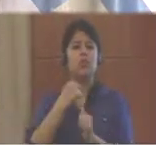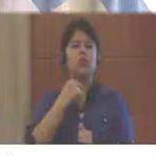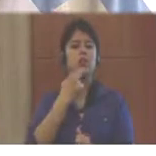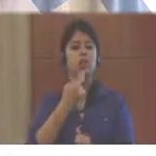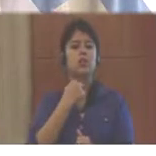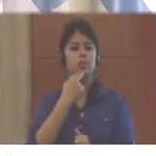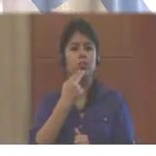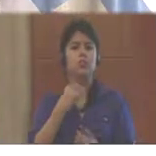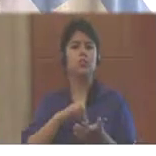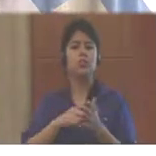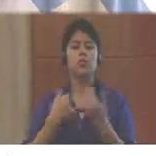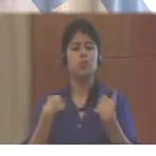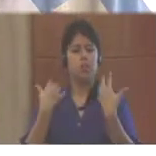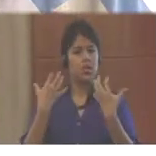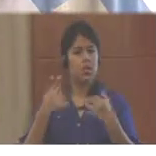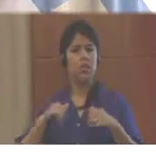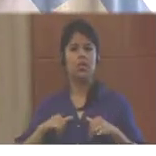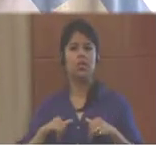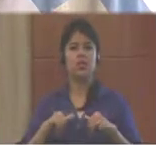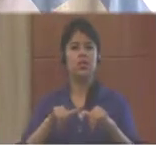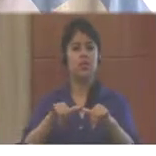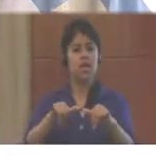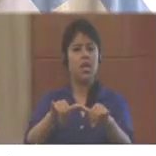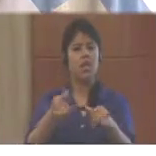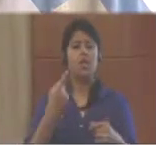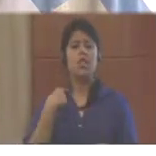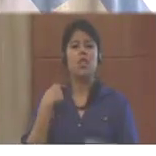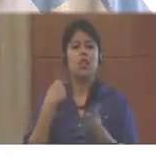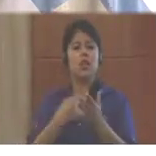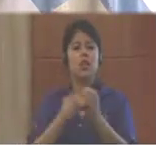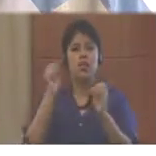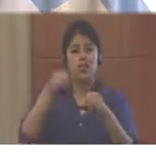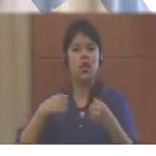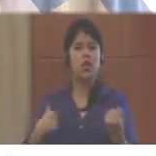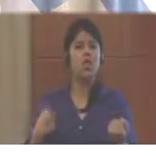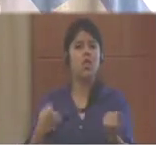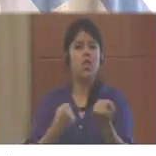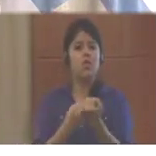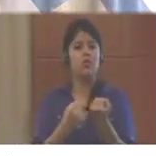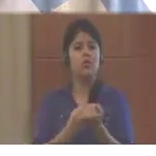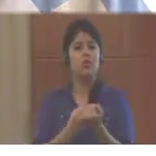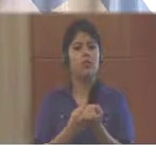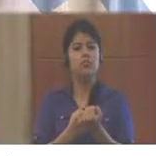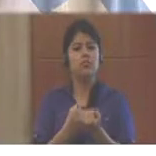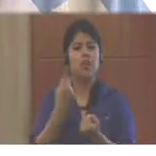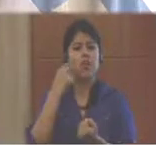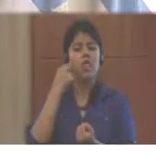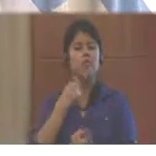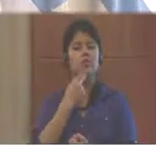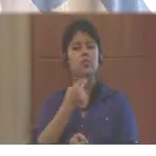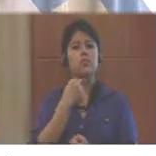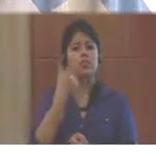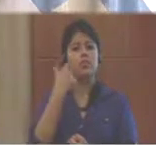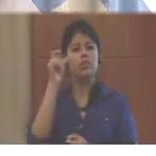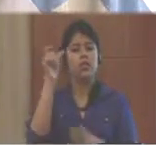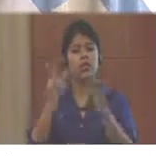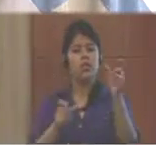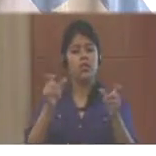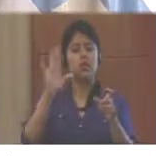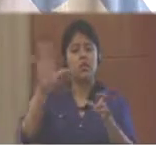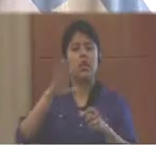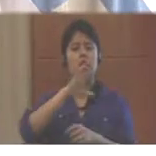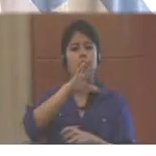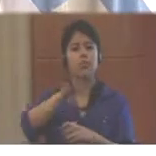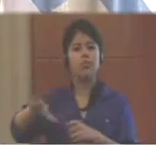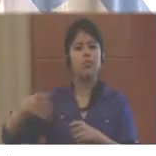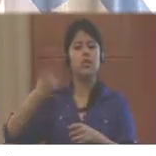to voices. We want to continue being a mechanism that supports voices of the people,